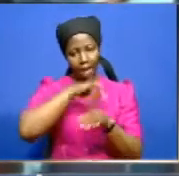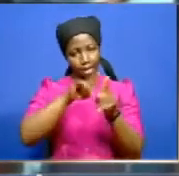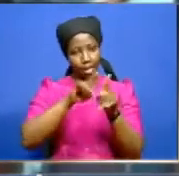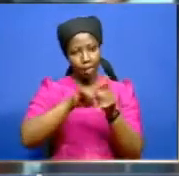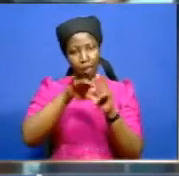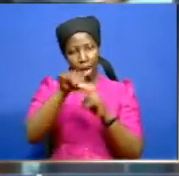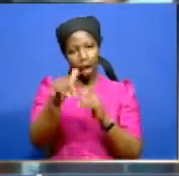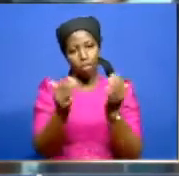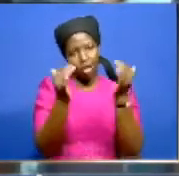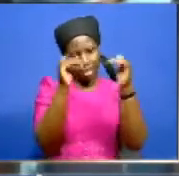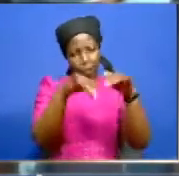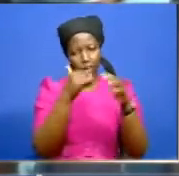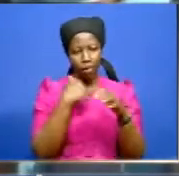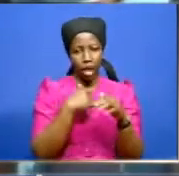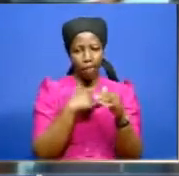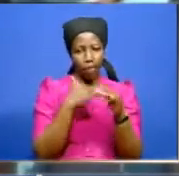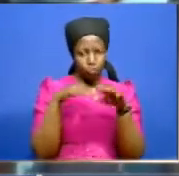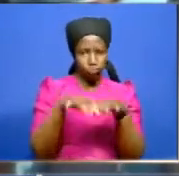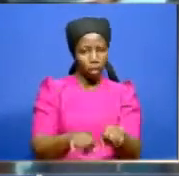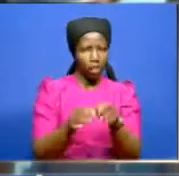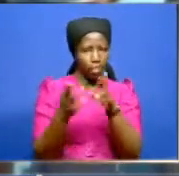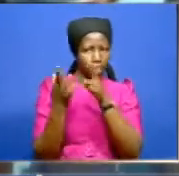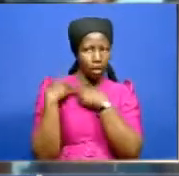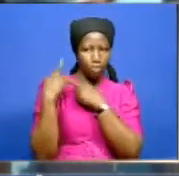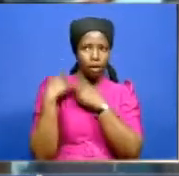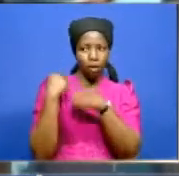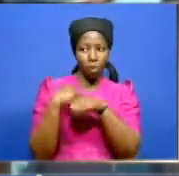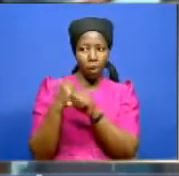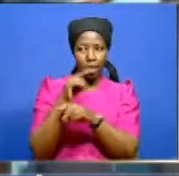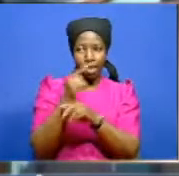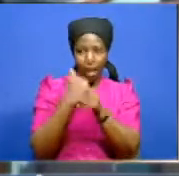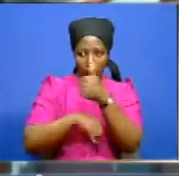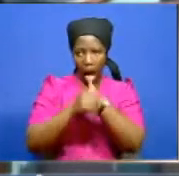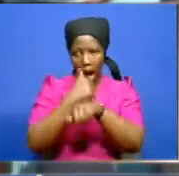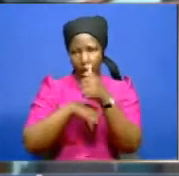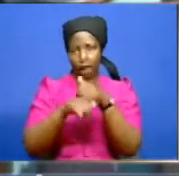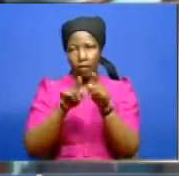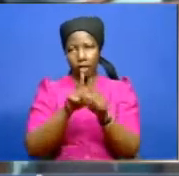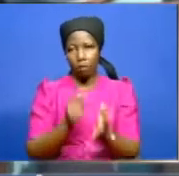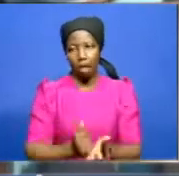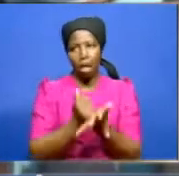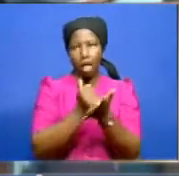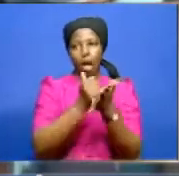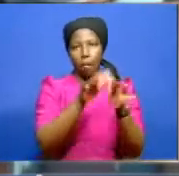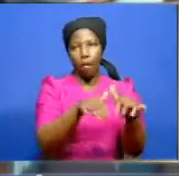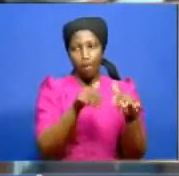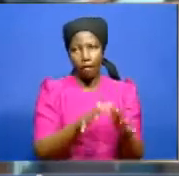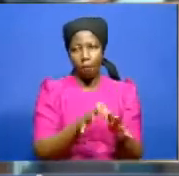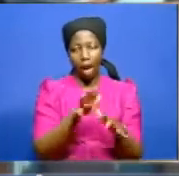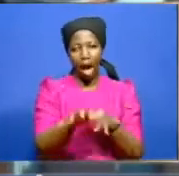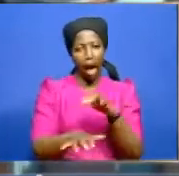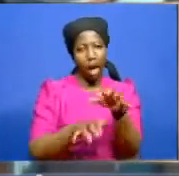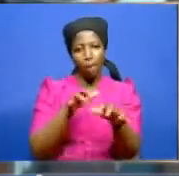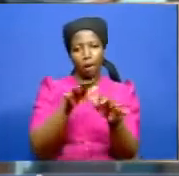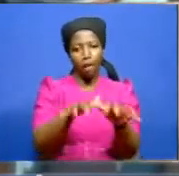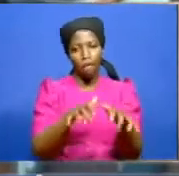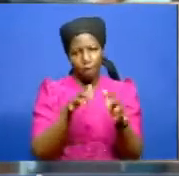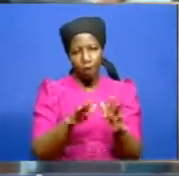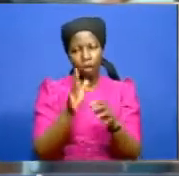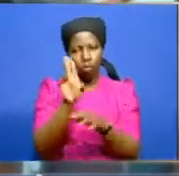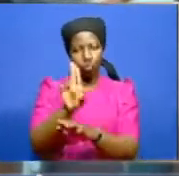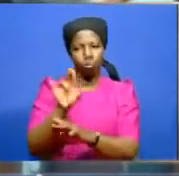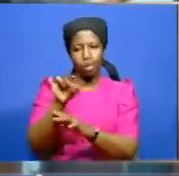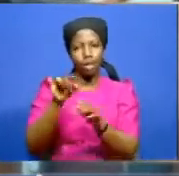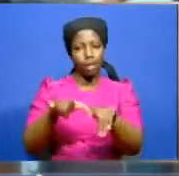initiative to activate the farm and assist the farmers, the livestock farmers, to make use of the